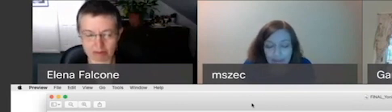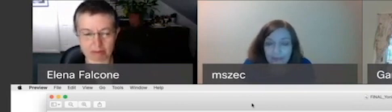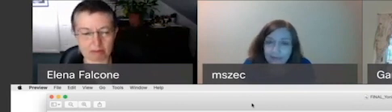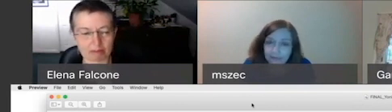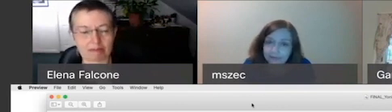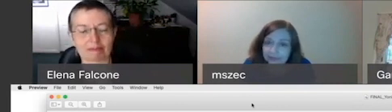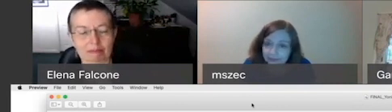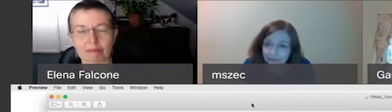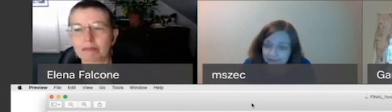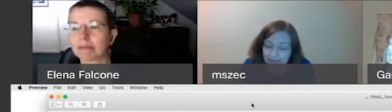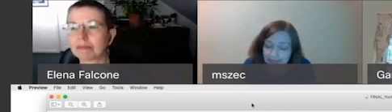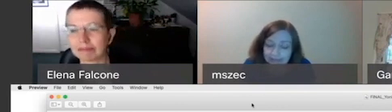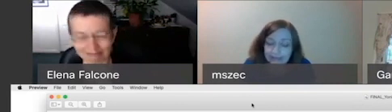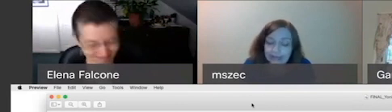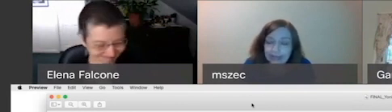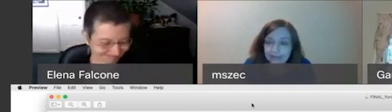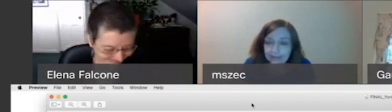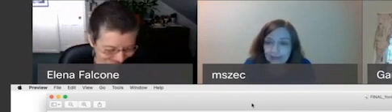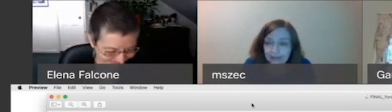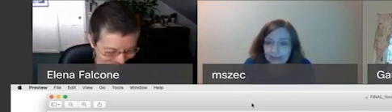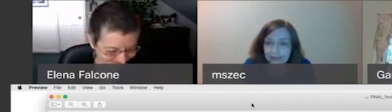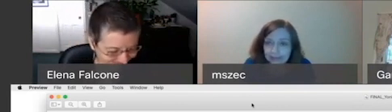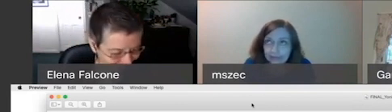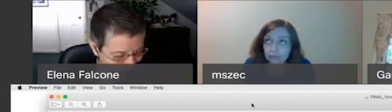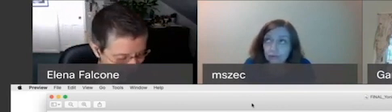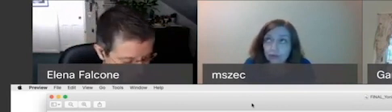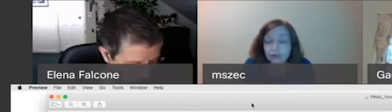so. However, as Elena just said,